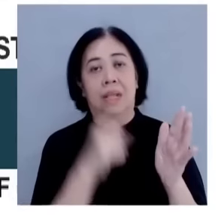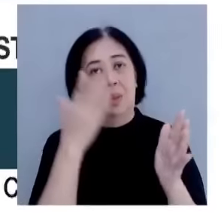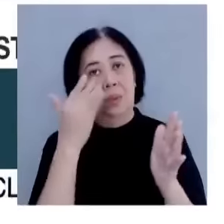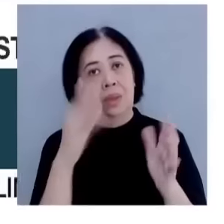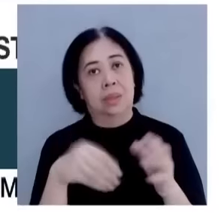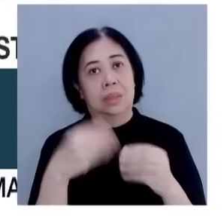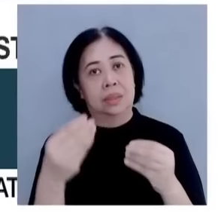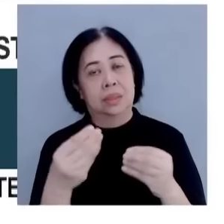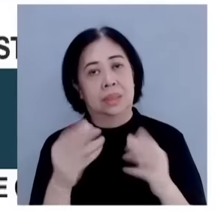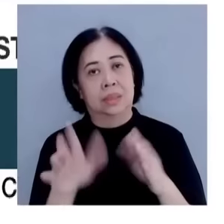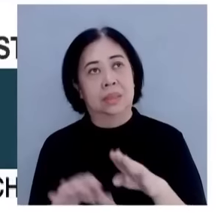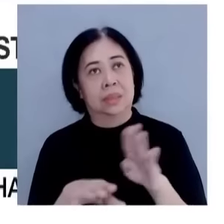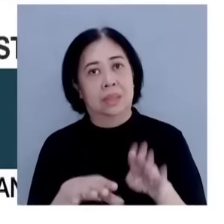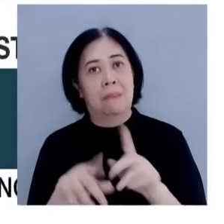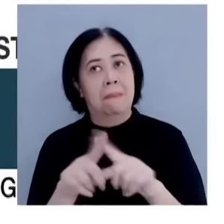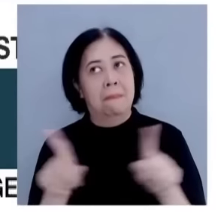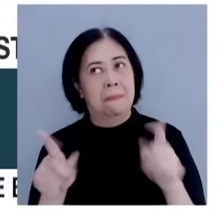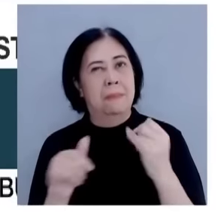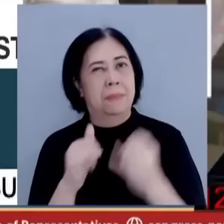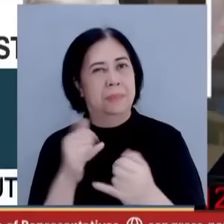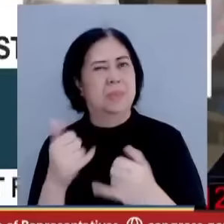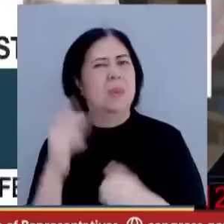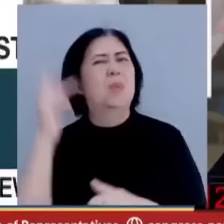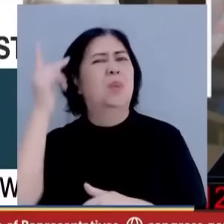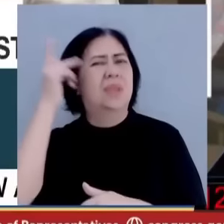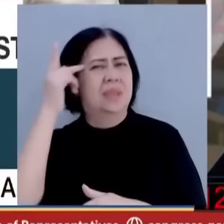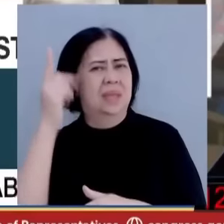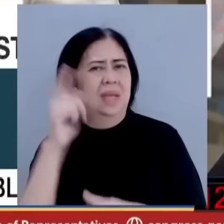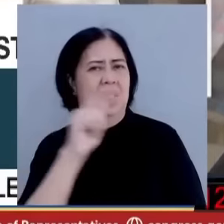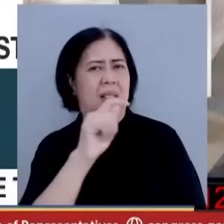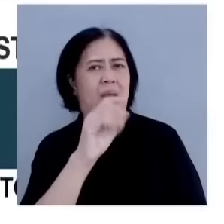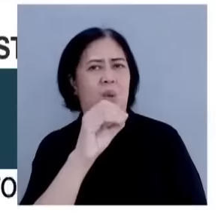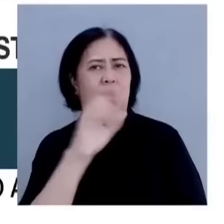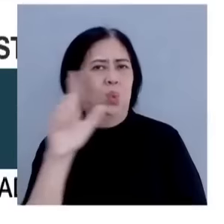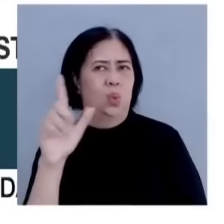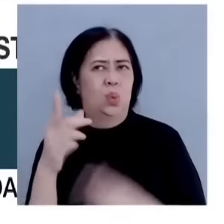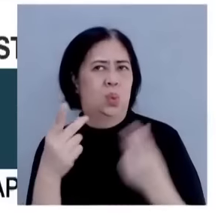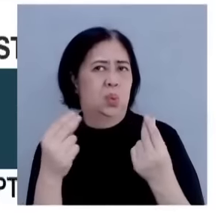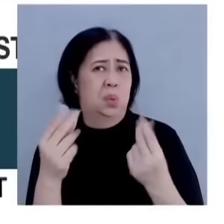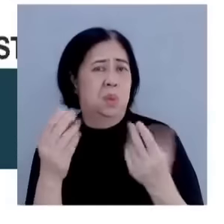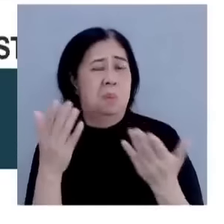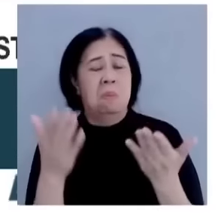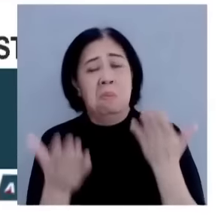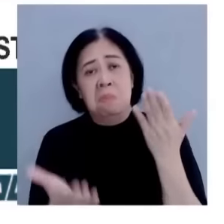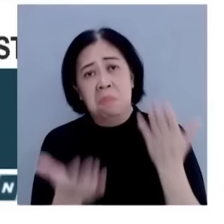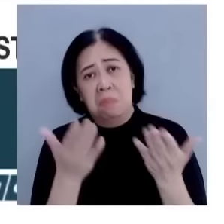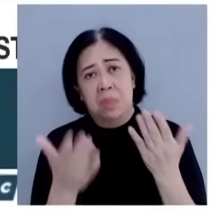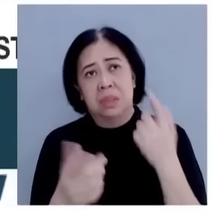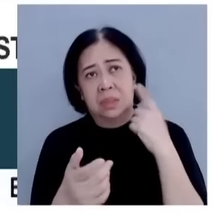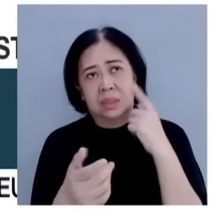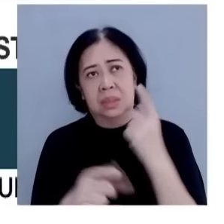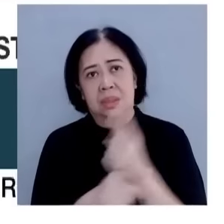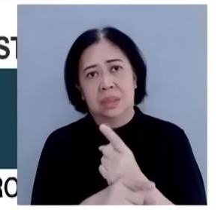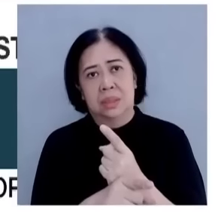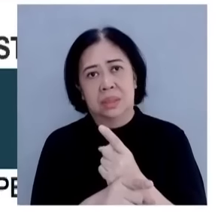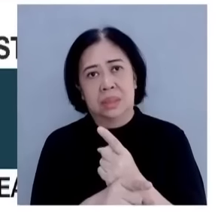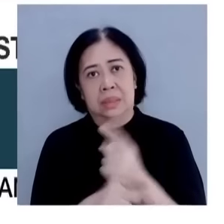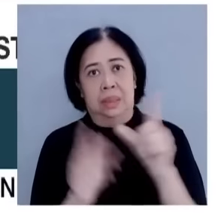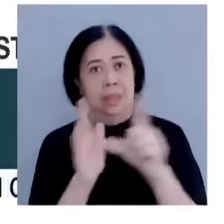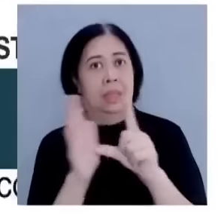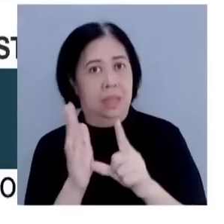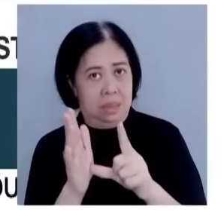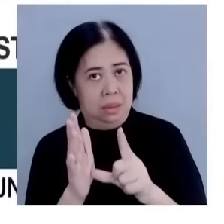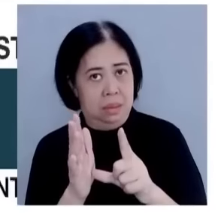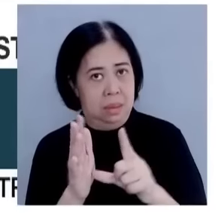steps. Correct. But ultimately, it's a political tool. Correct. So it may make sense legally.